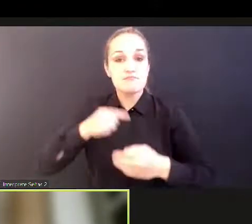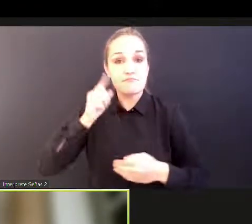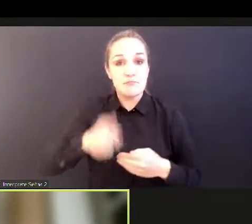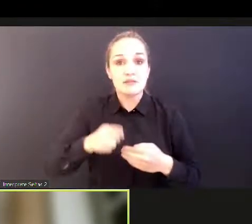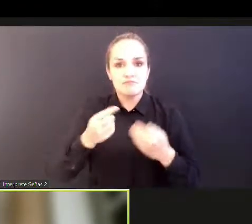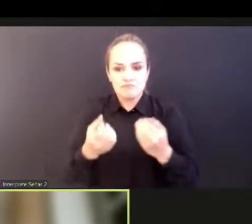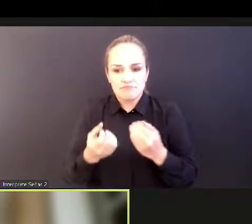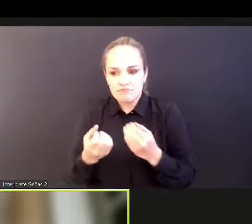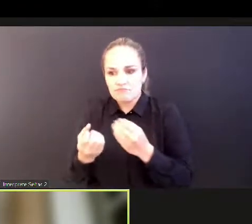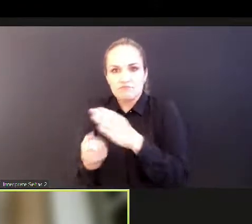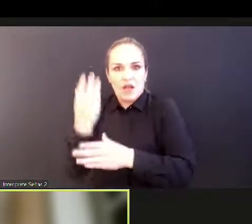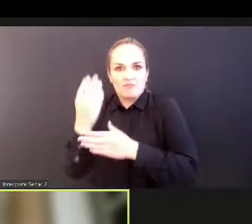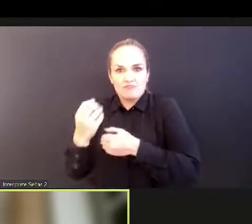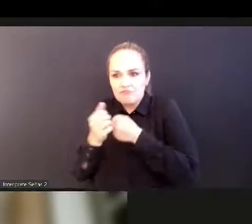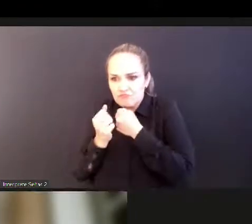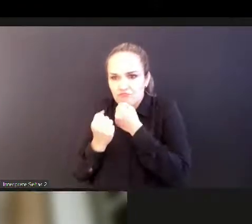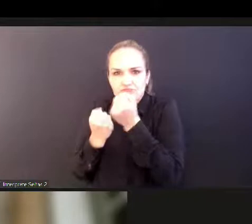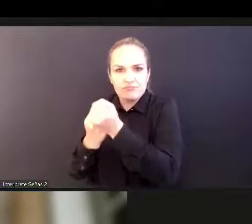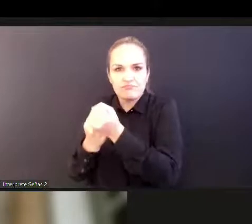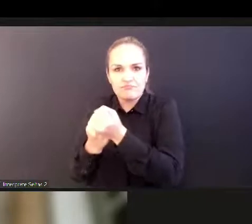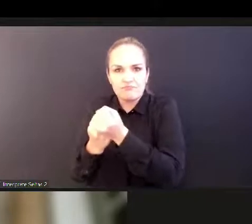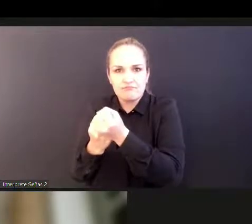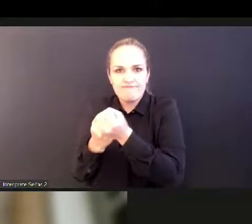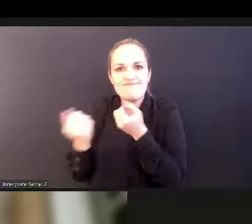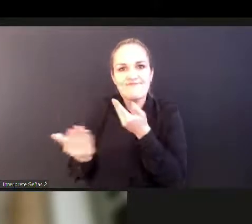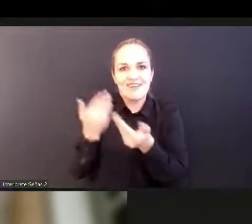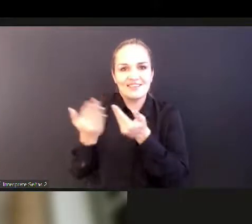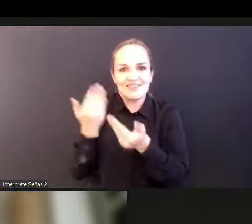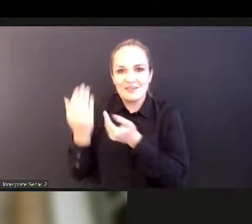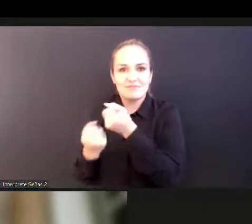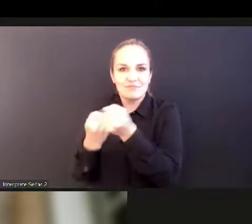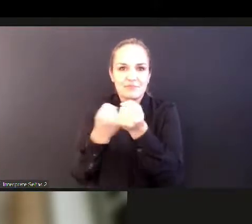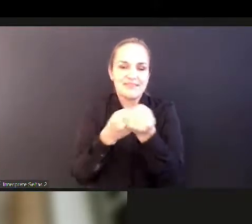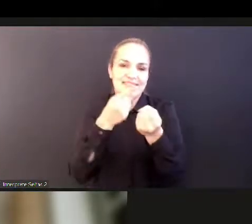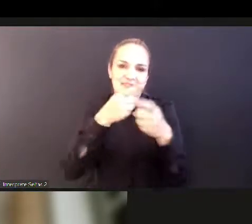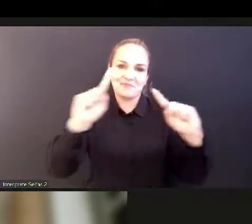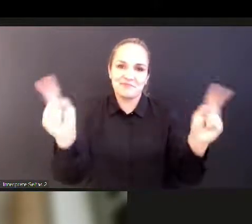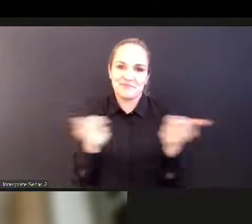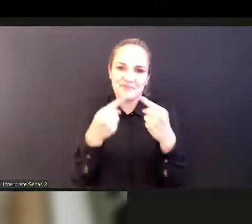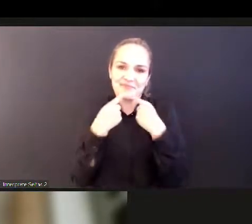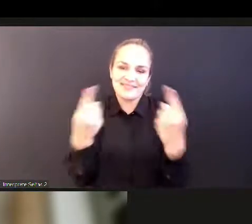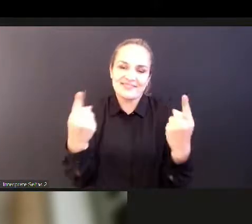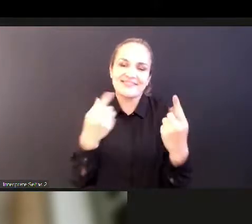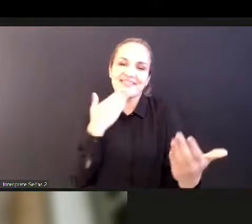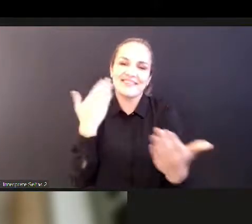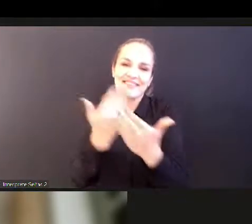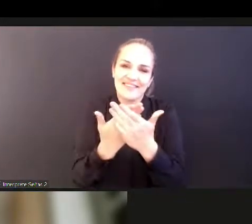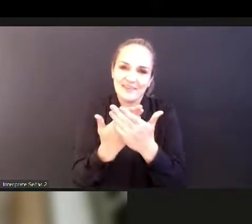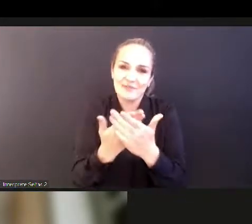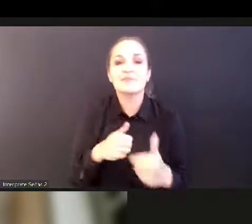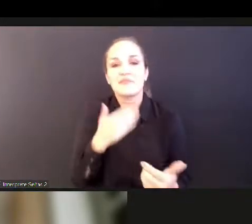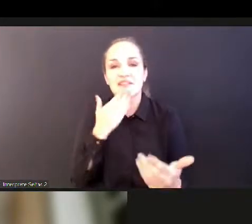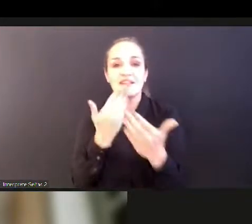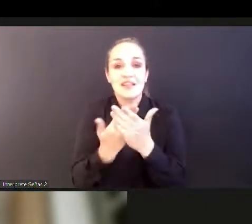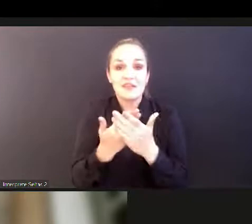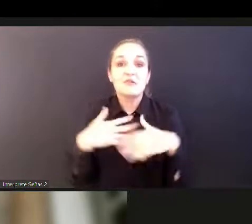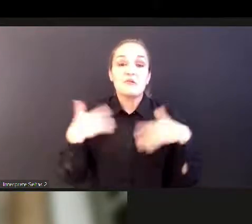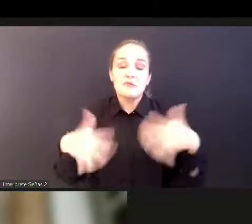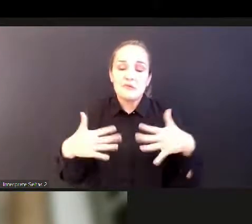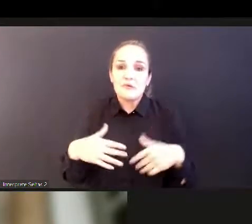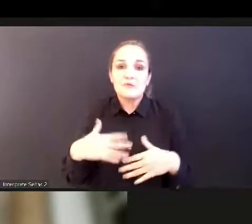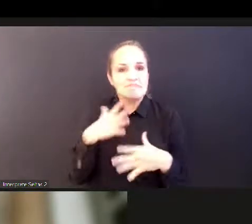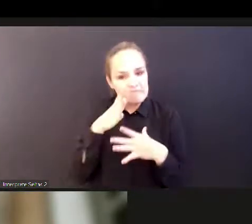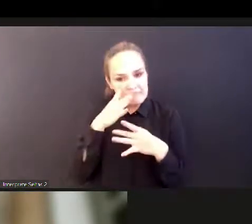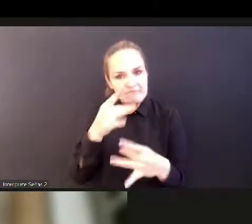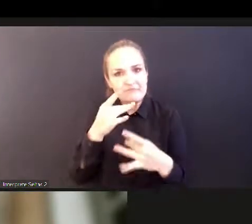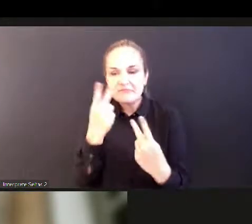trade. I'll stop there. Okay, excellent. Thank you, Rupa. That was fascinating. Interesting to see the variety of